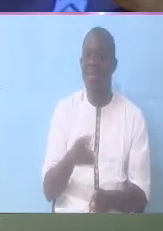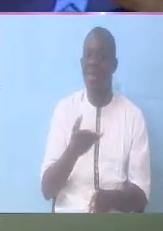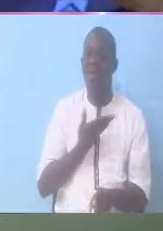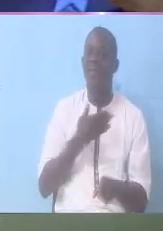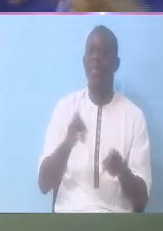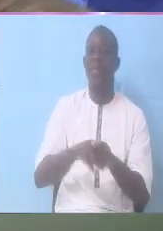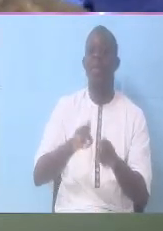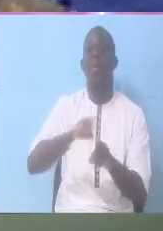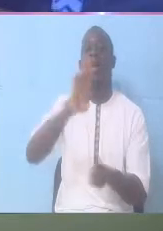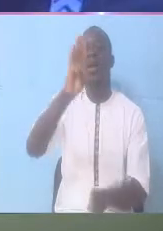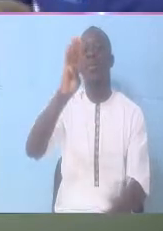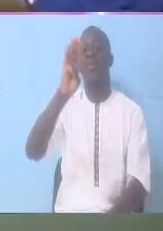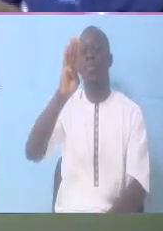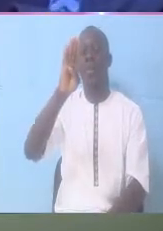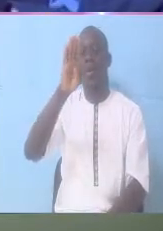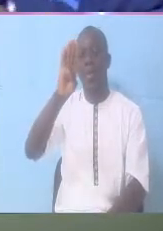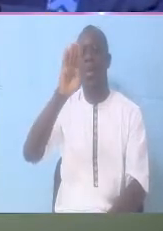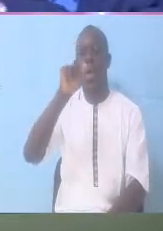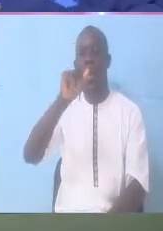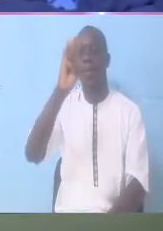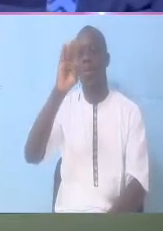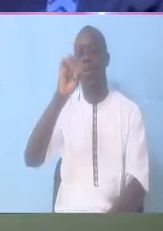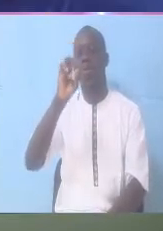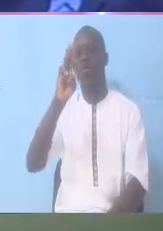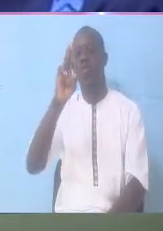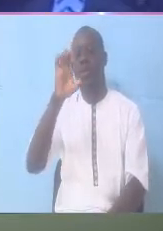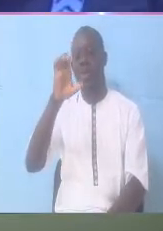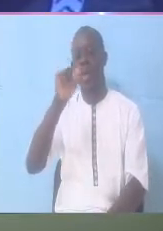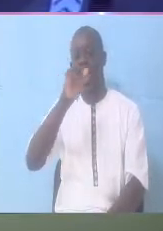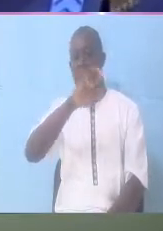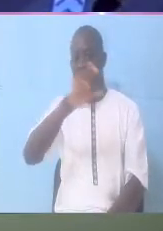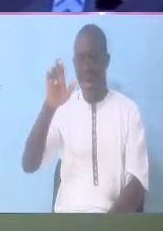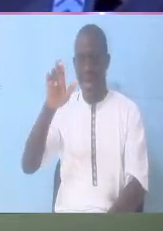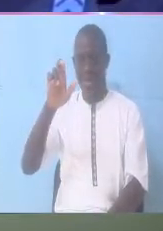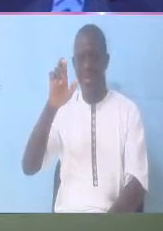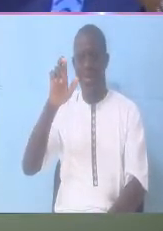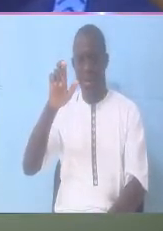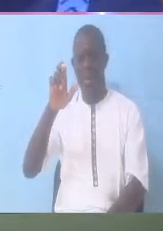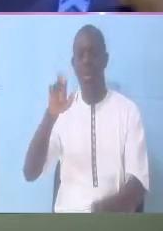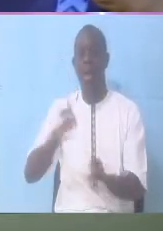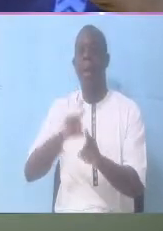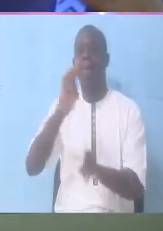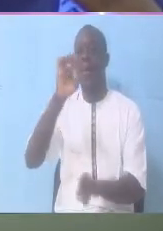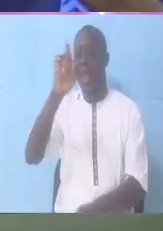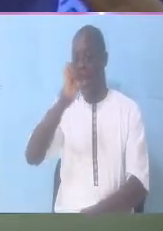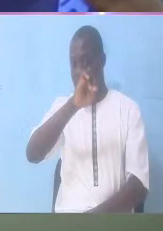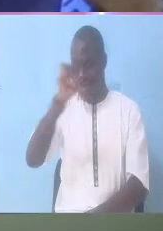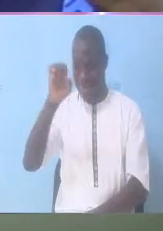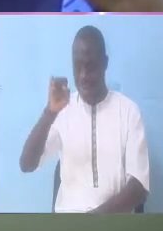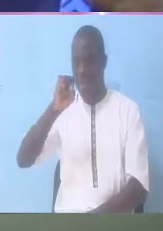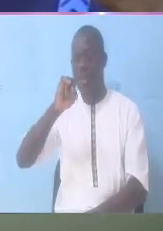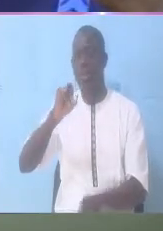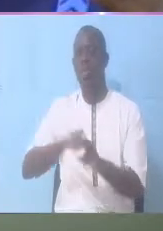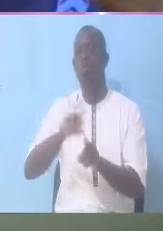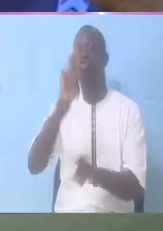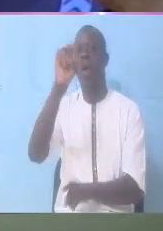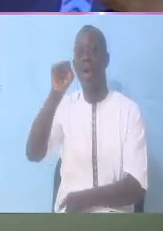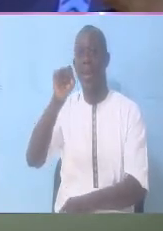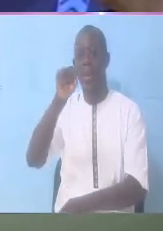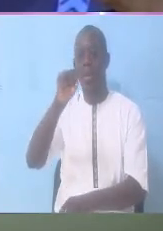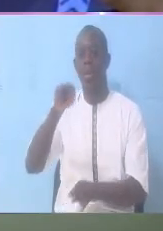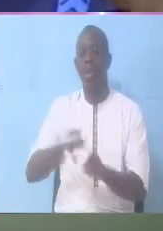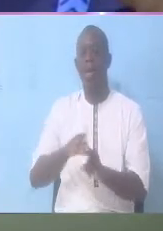US. Babukar Bless Ismail Jan, UN. Member UN. UN. Yes, Modou